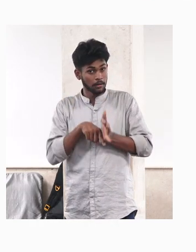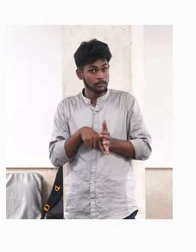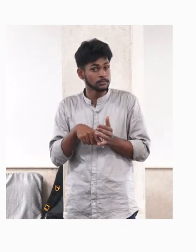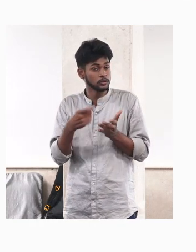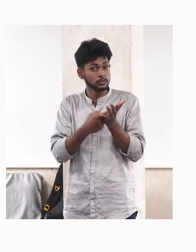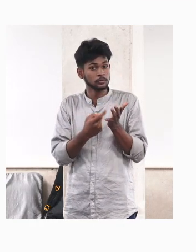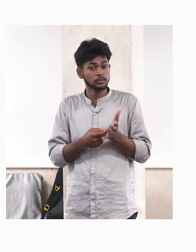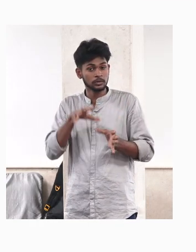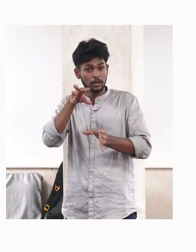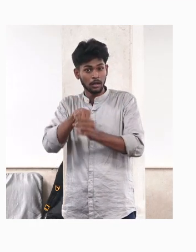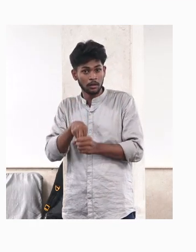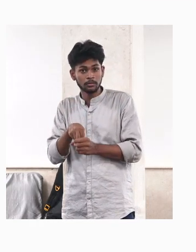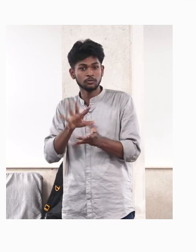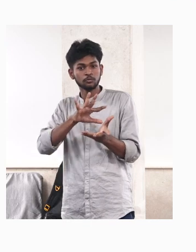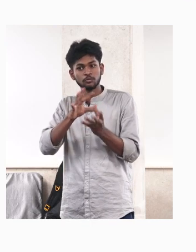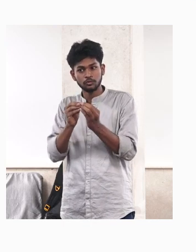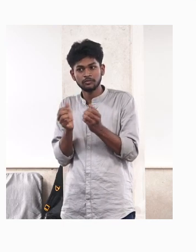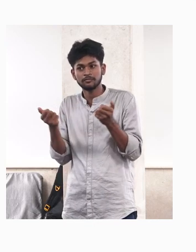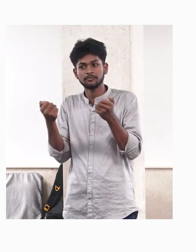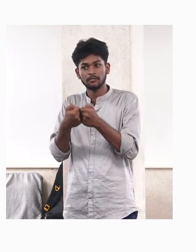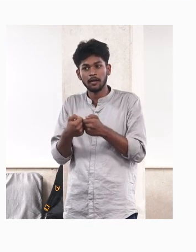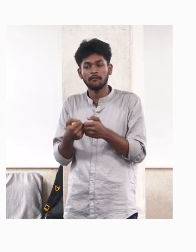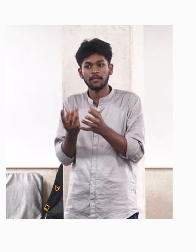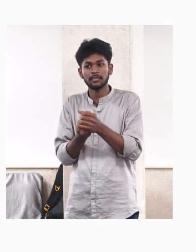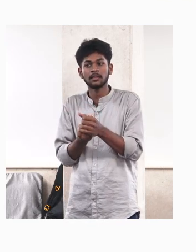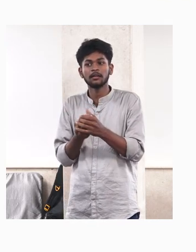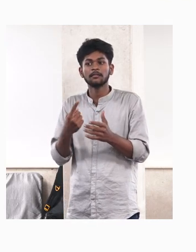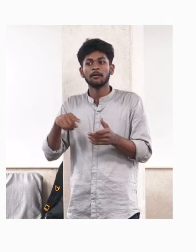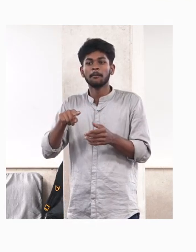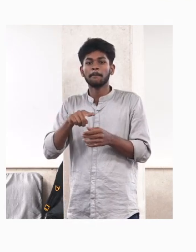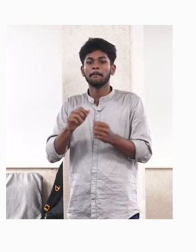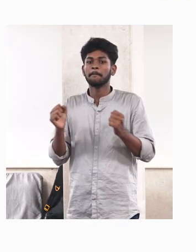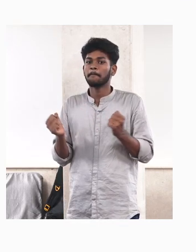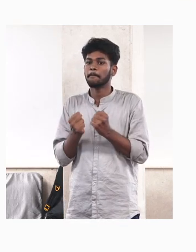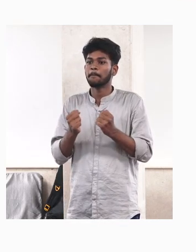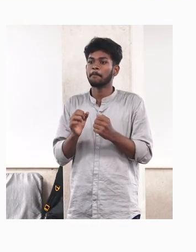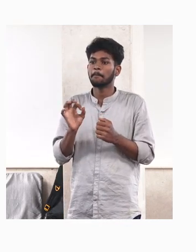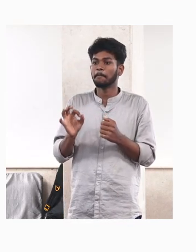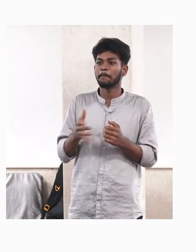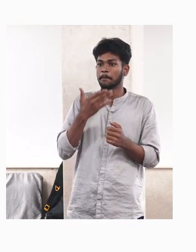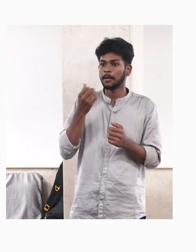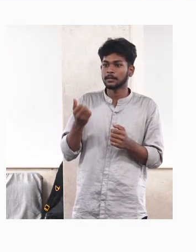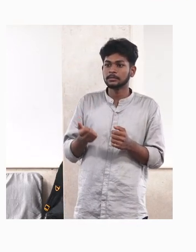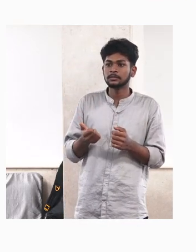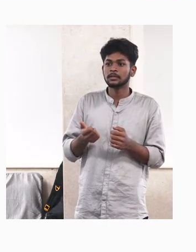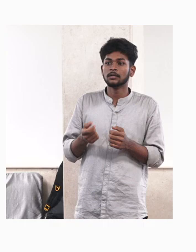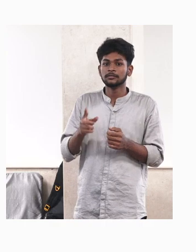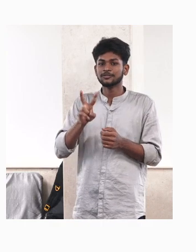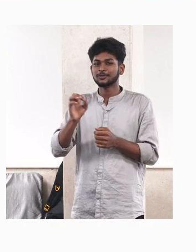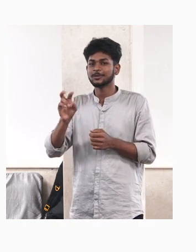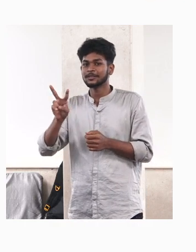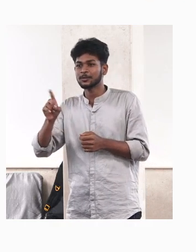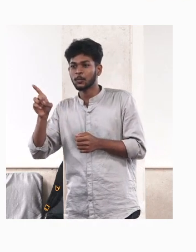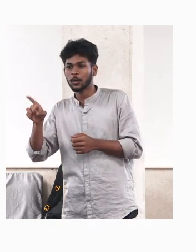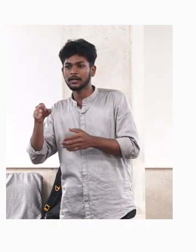best practices, together with other very good practices in the world. that was added 2021,